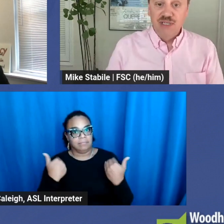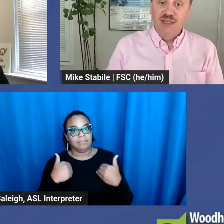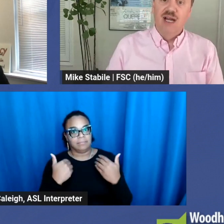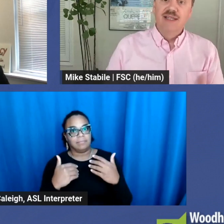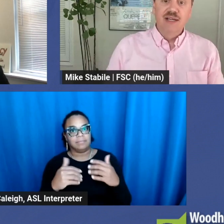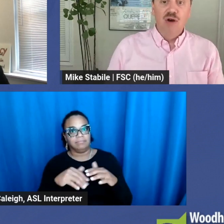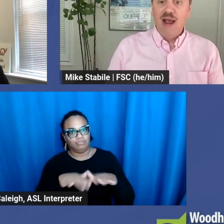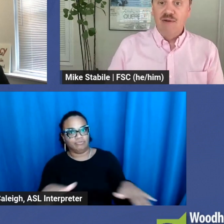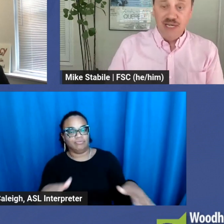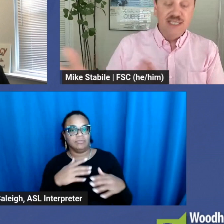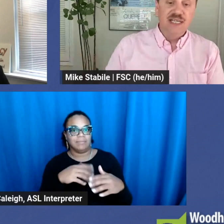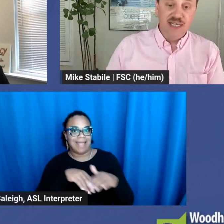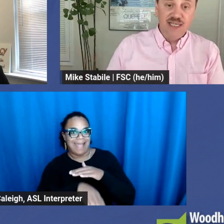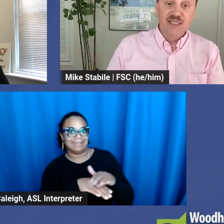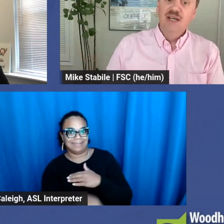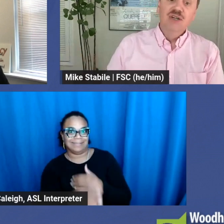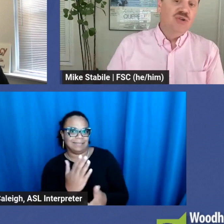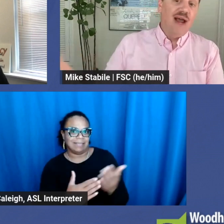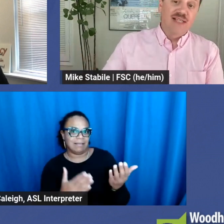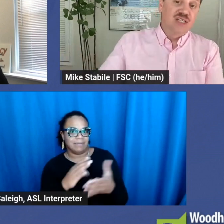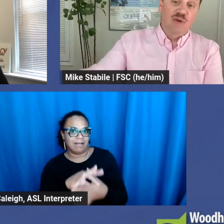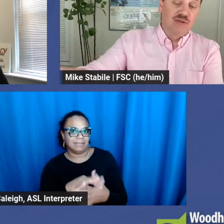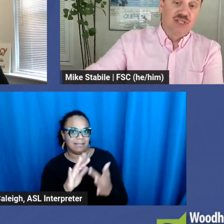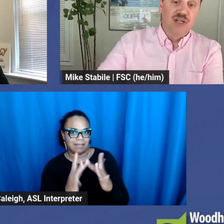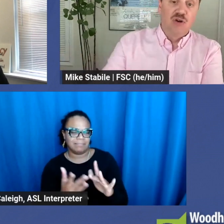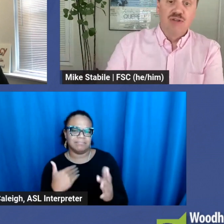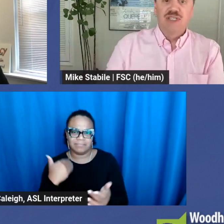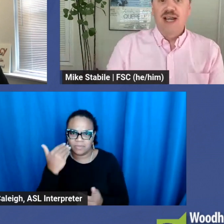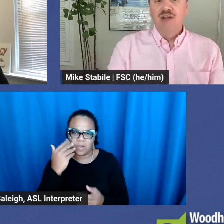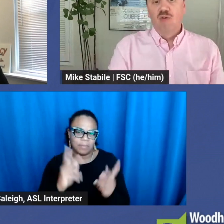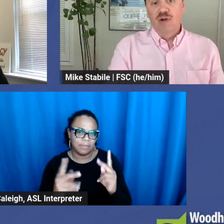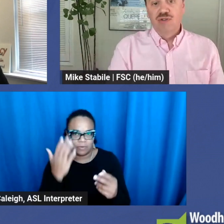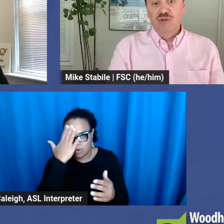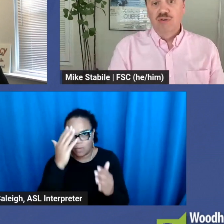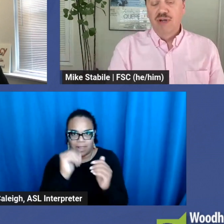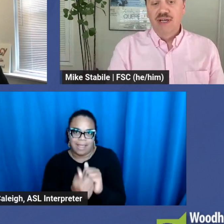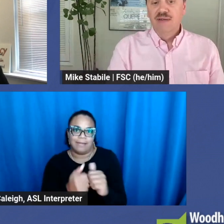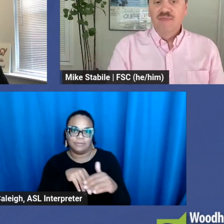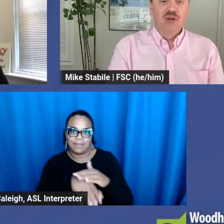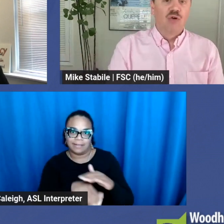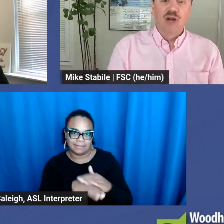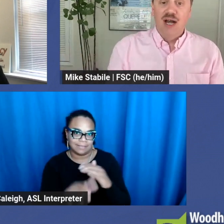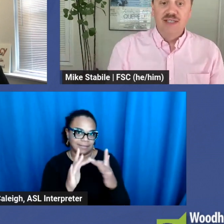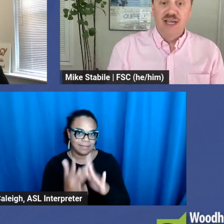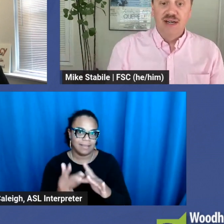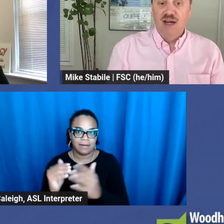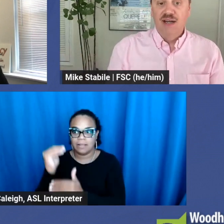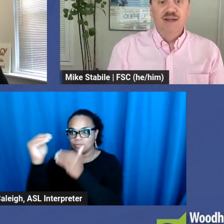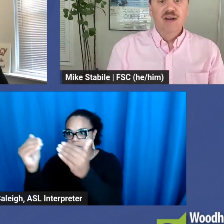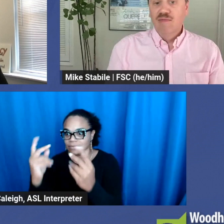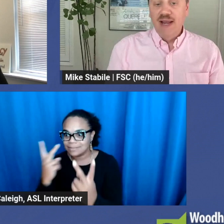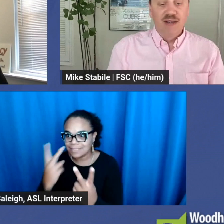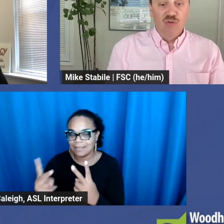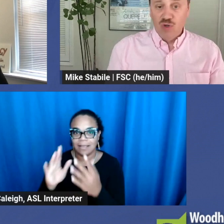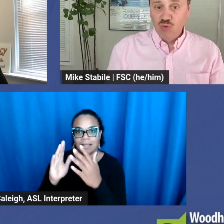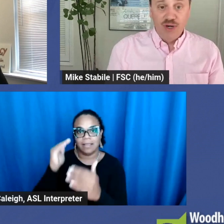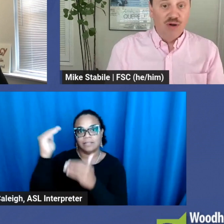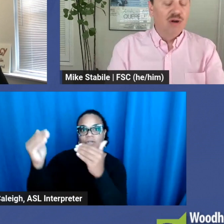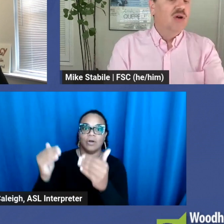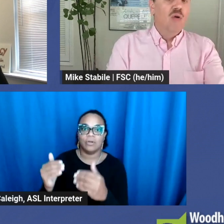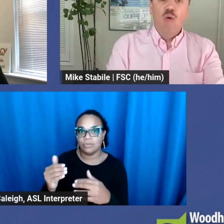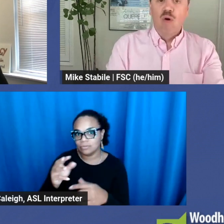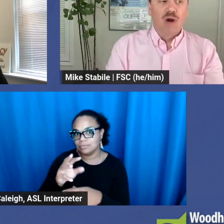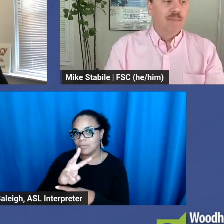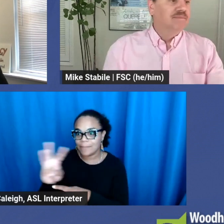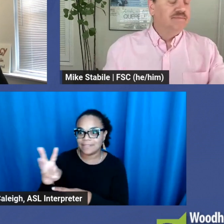anybody goes online, they know how easy it is to access, whether it's an adult site or to look at adult content on Reddit or